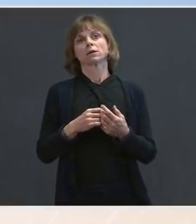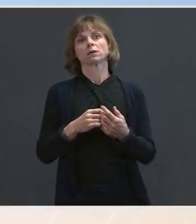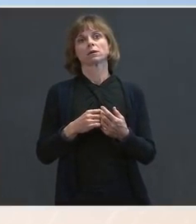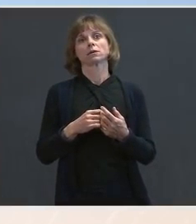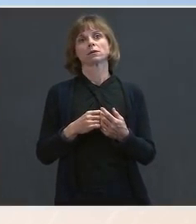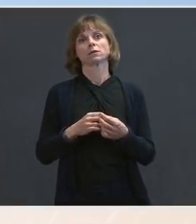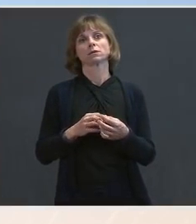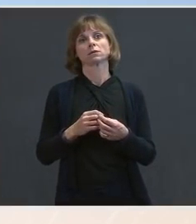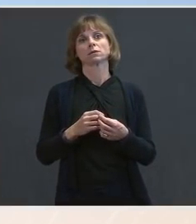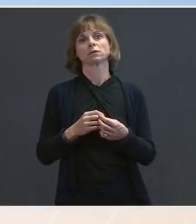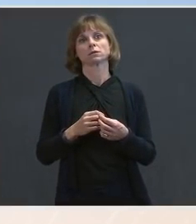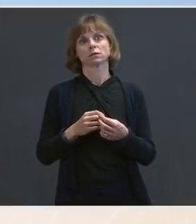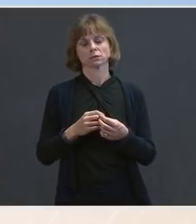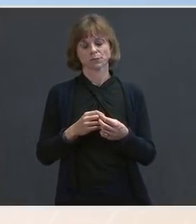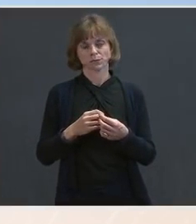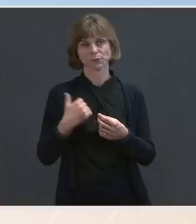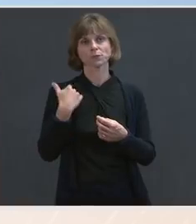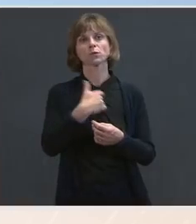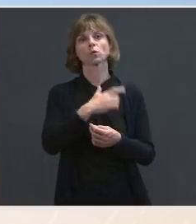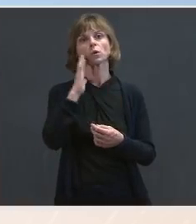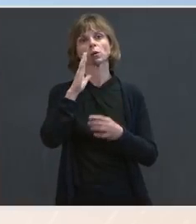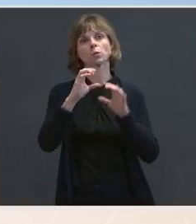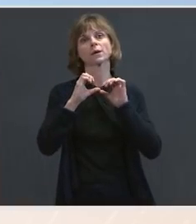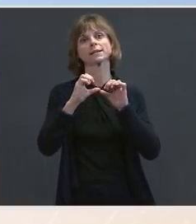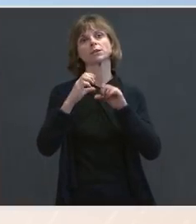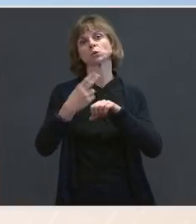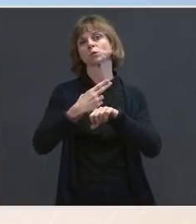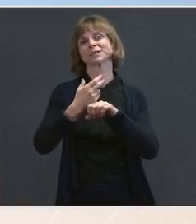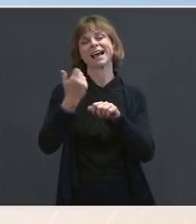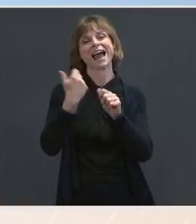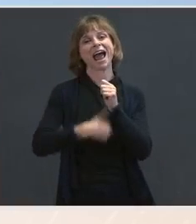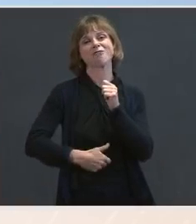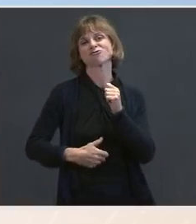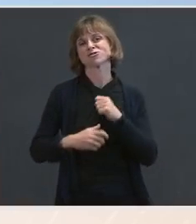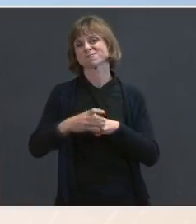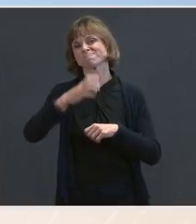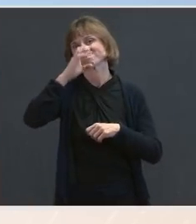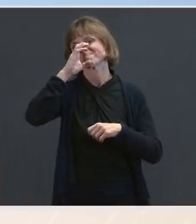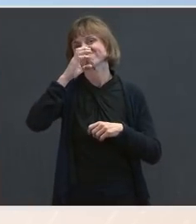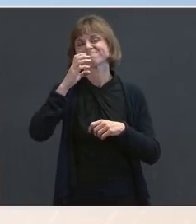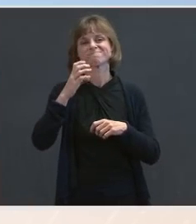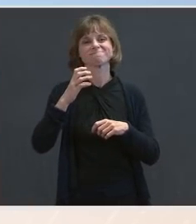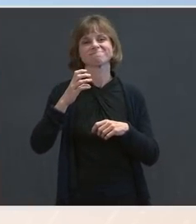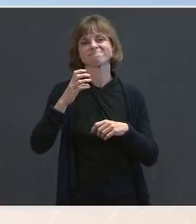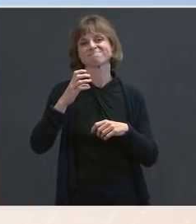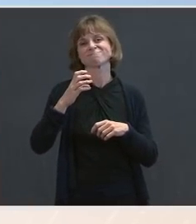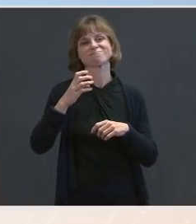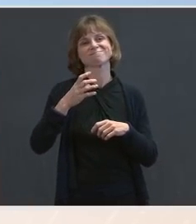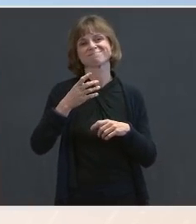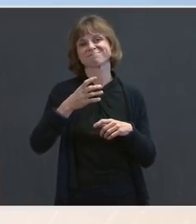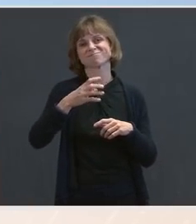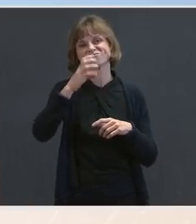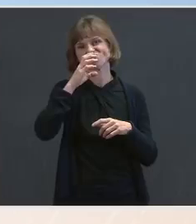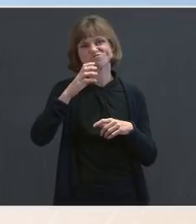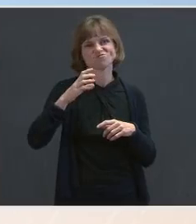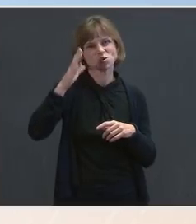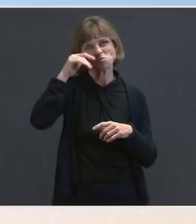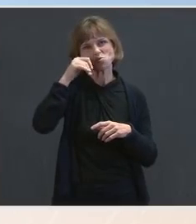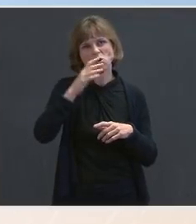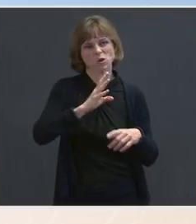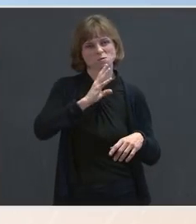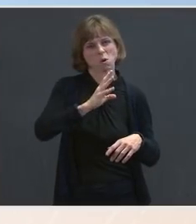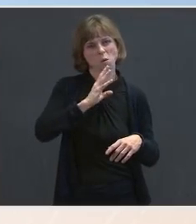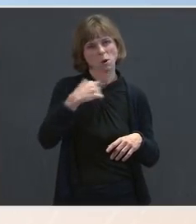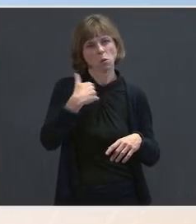we are going to continue to use every method of the bully pulpit at our disposal to convey directly to